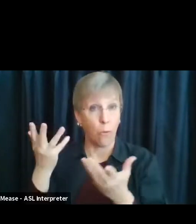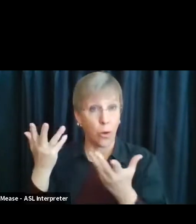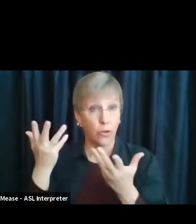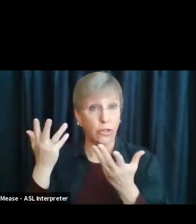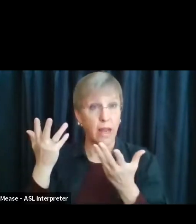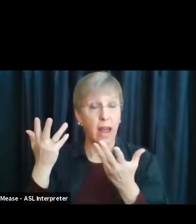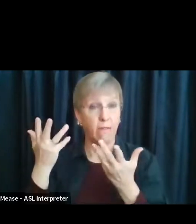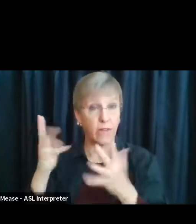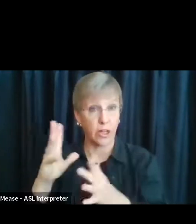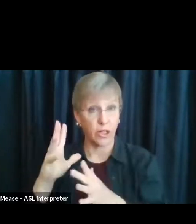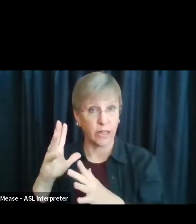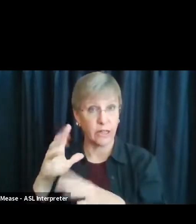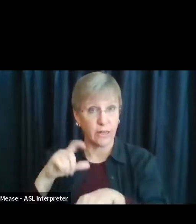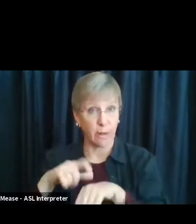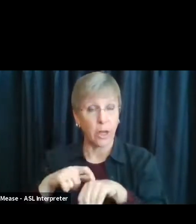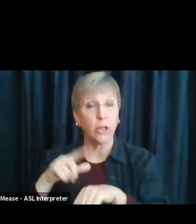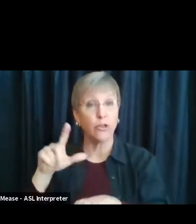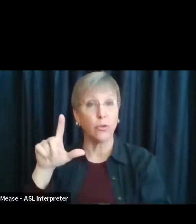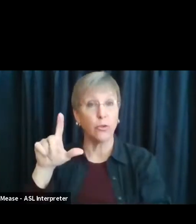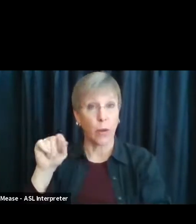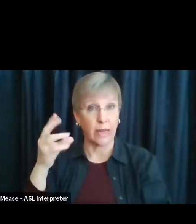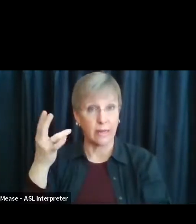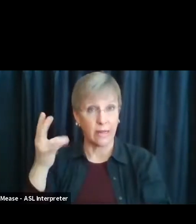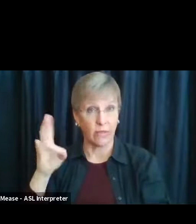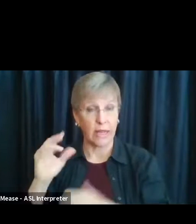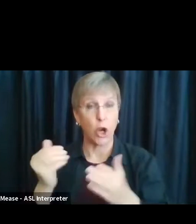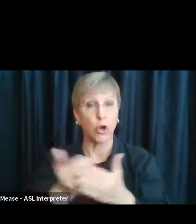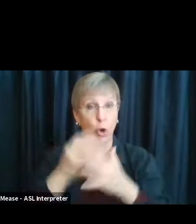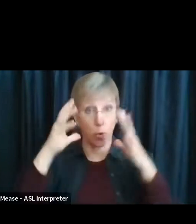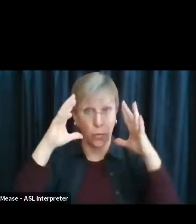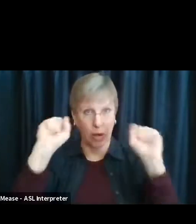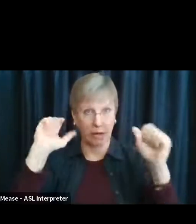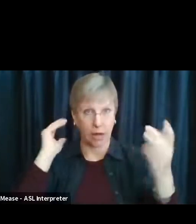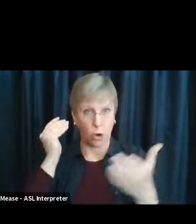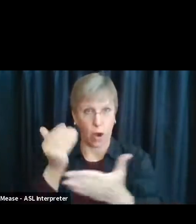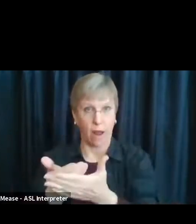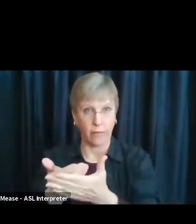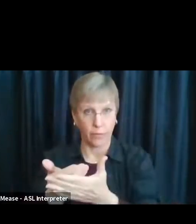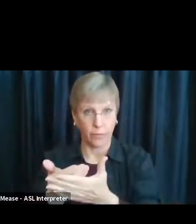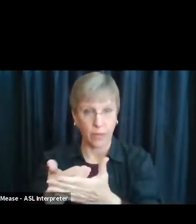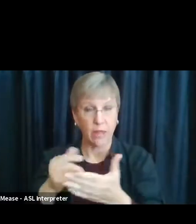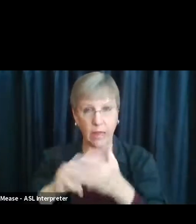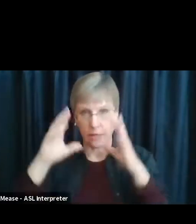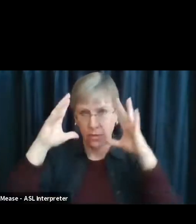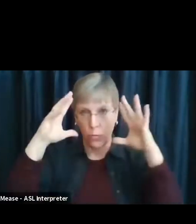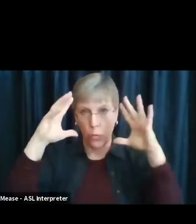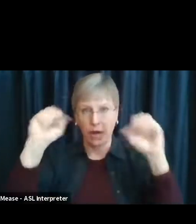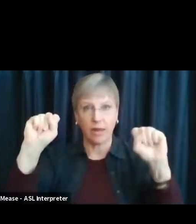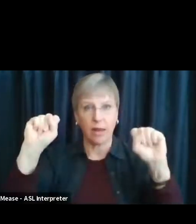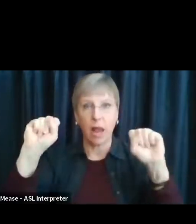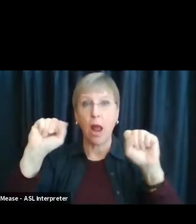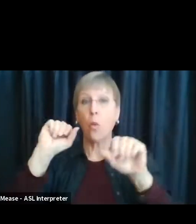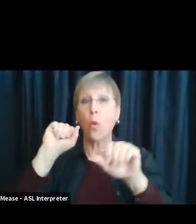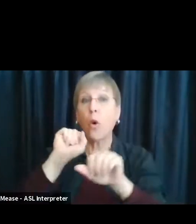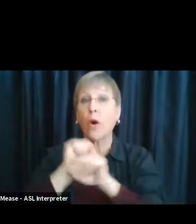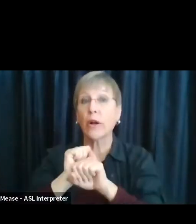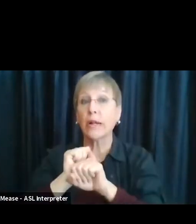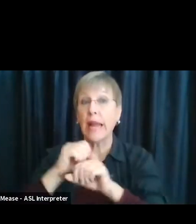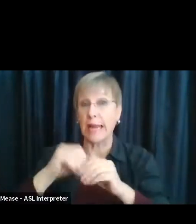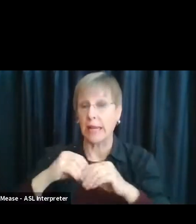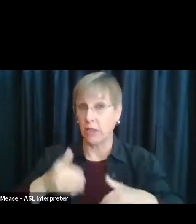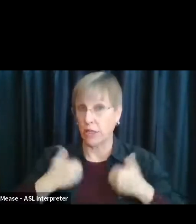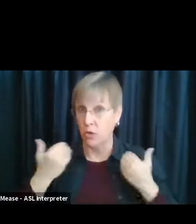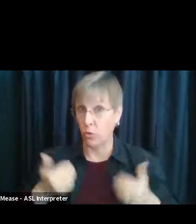mandate. So in 2017, a new president arrived, and this president had been working in his youth